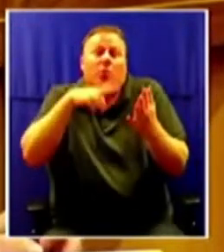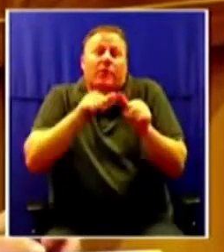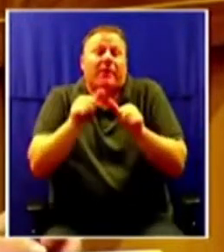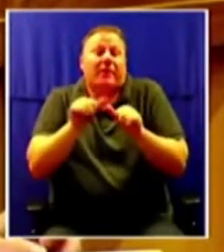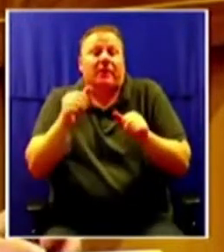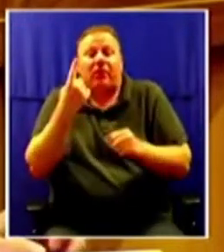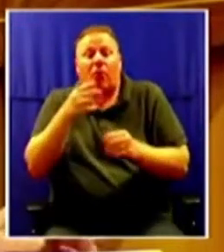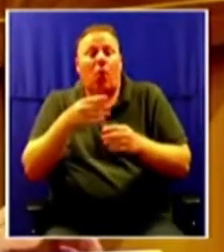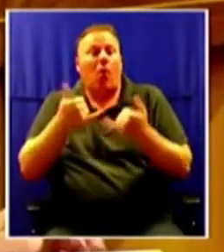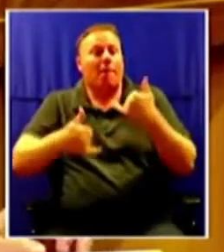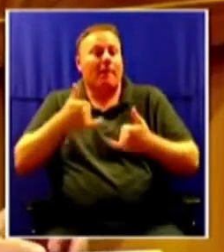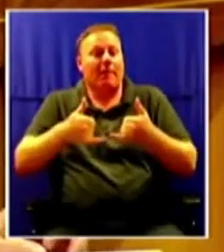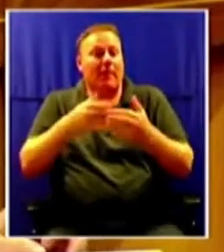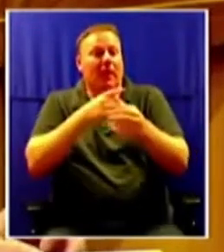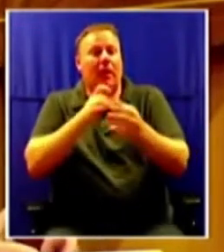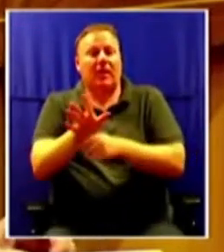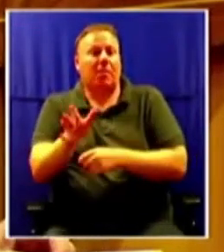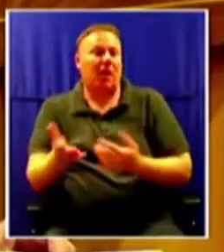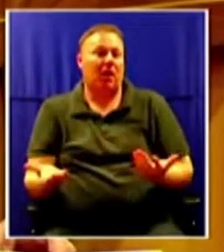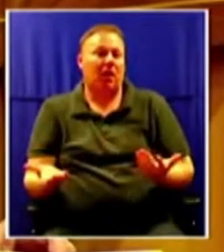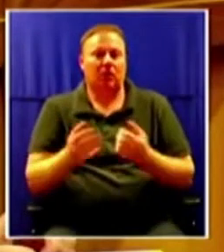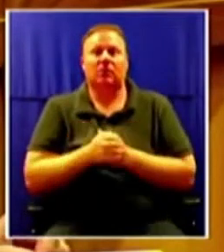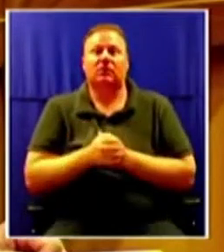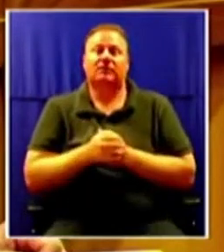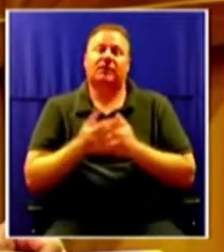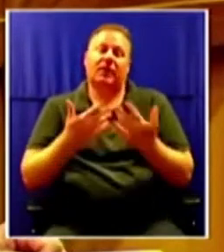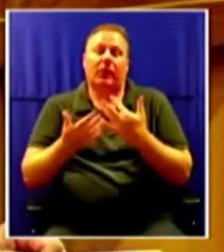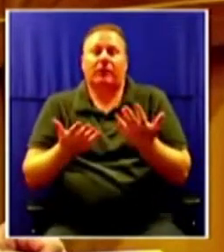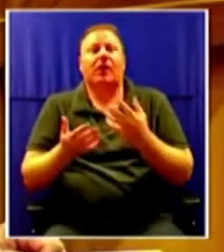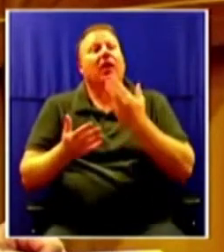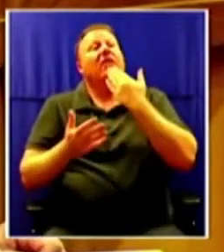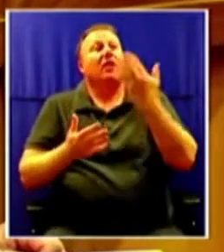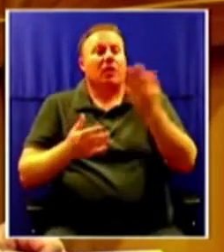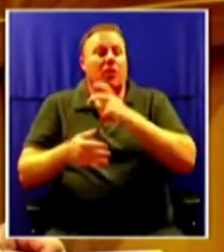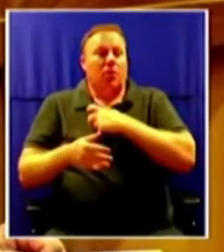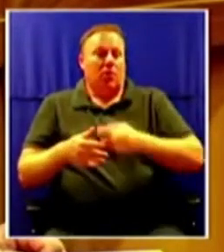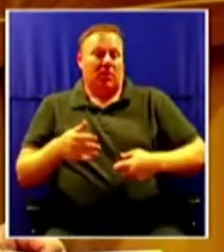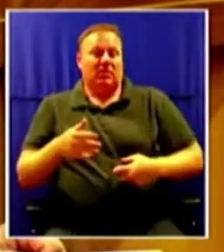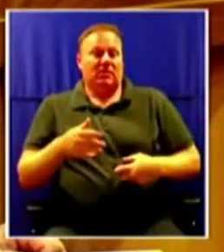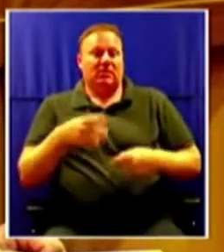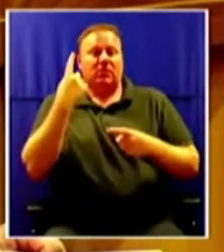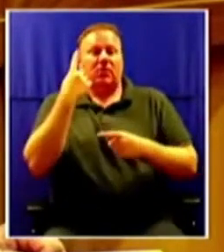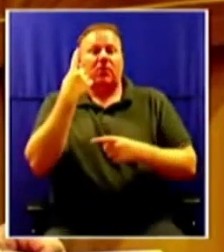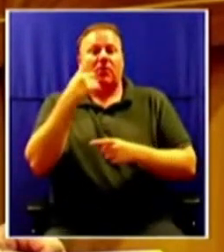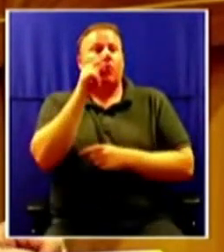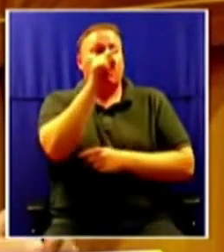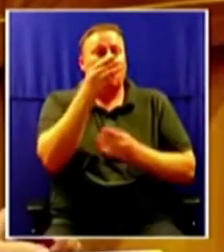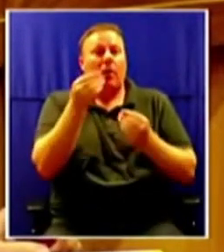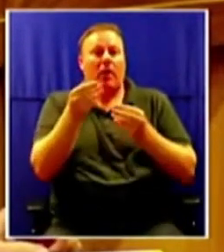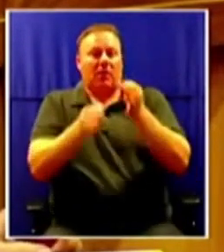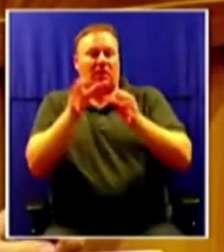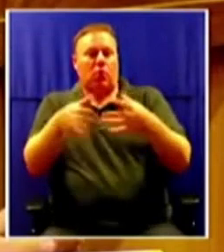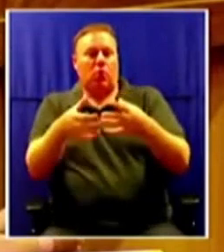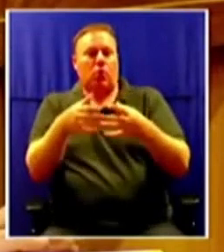Nonetheless, I want to thank you, Mr. President, for you and your party's continuous empty promises and pipe dreams that have lost their value.